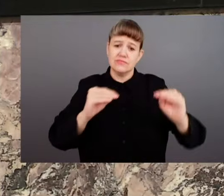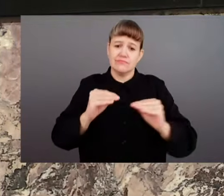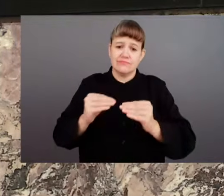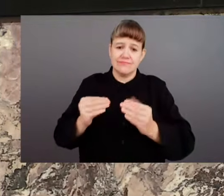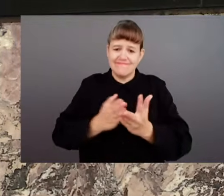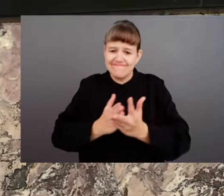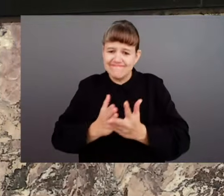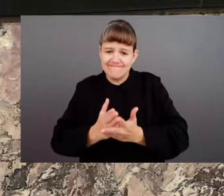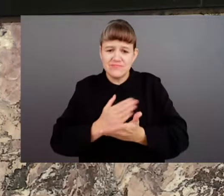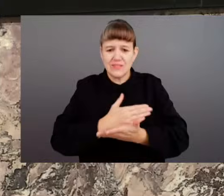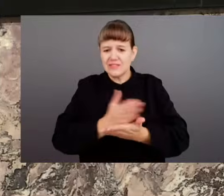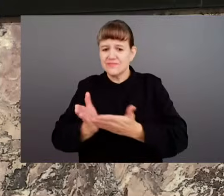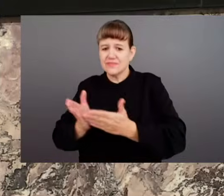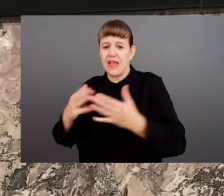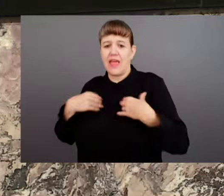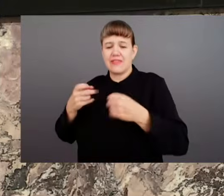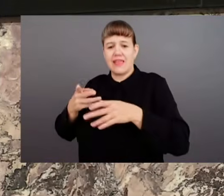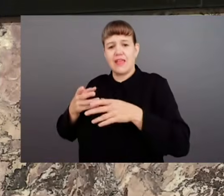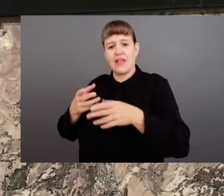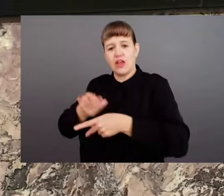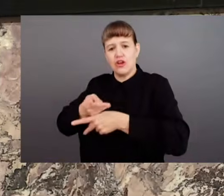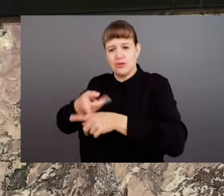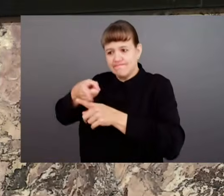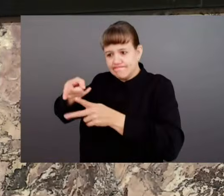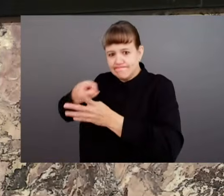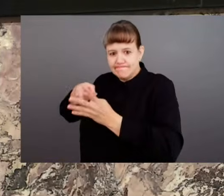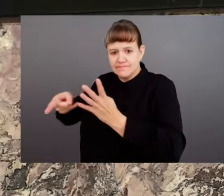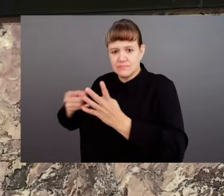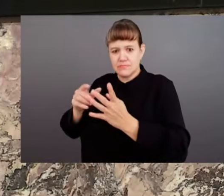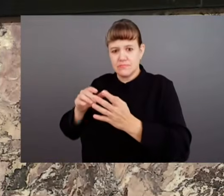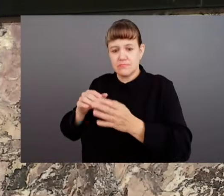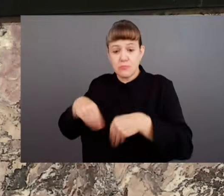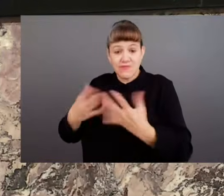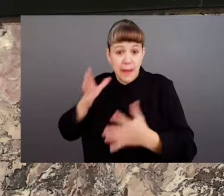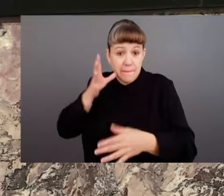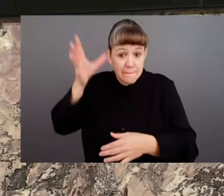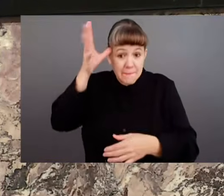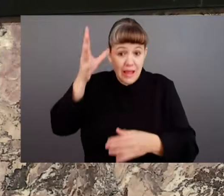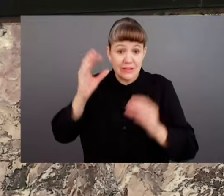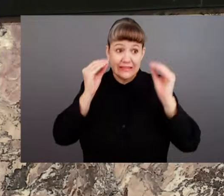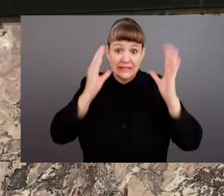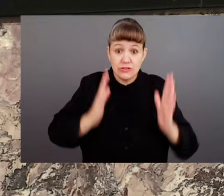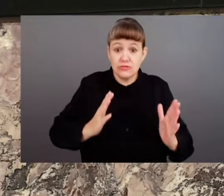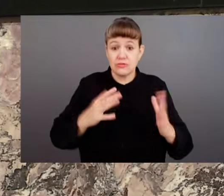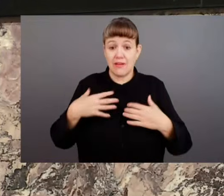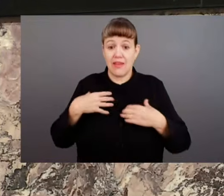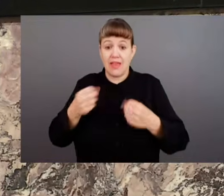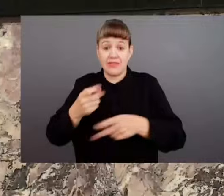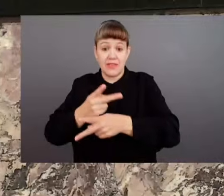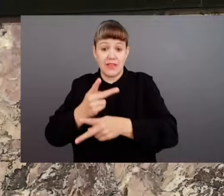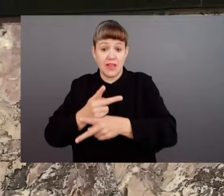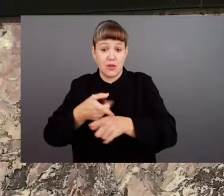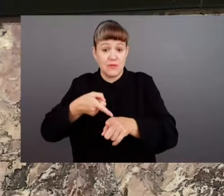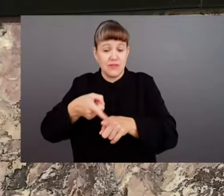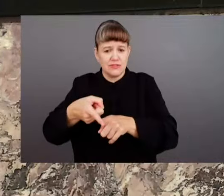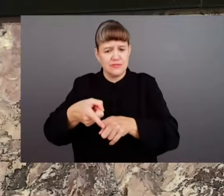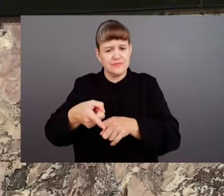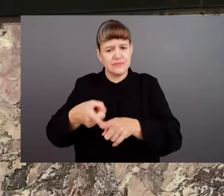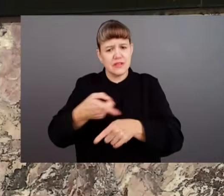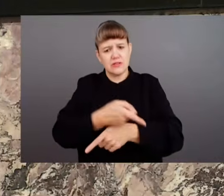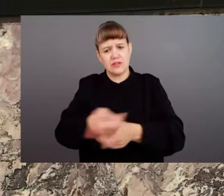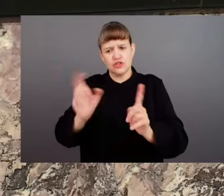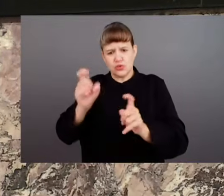teachers, care providers the tools to recognize when a child's mental health may be the result of an underlying treatable